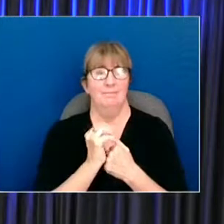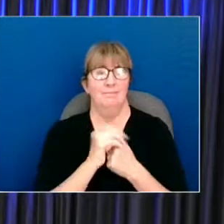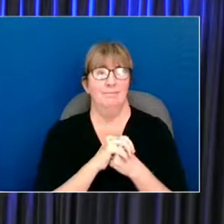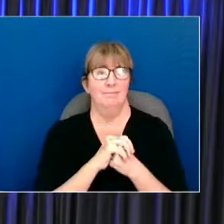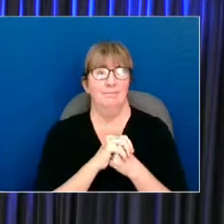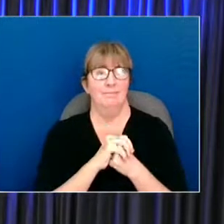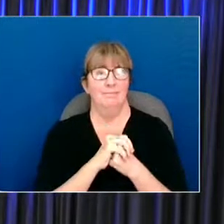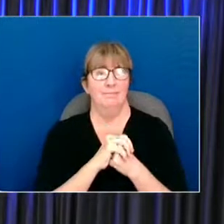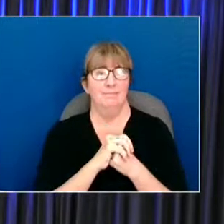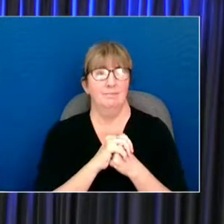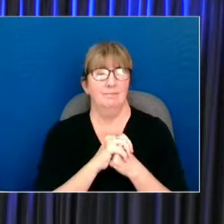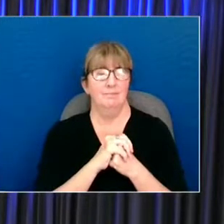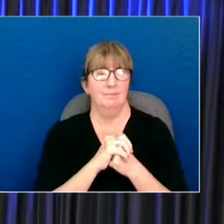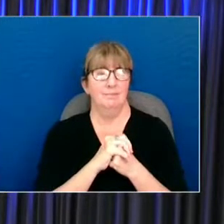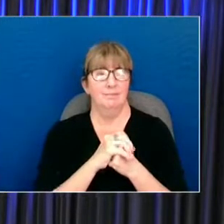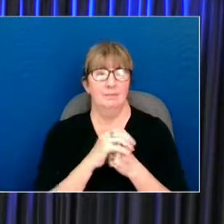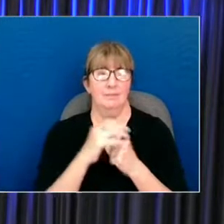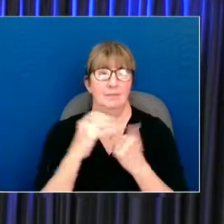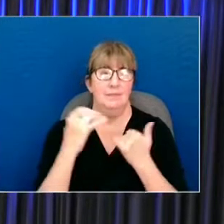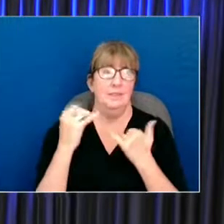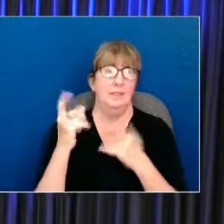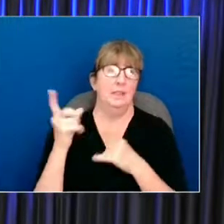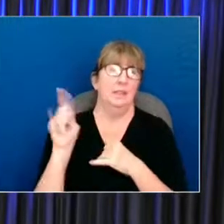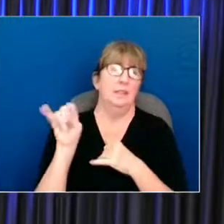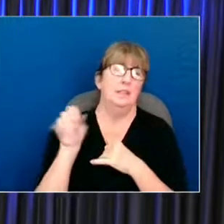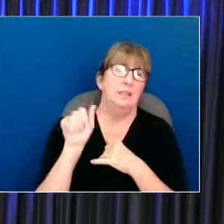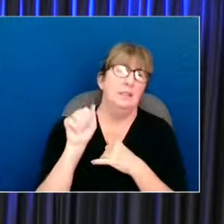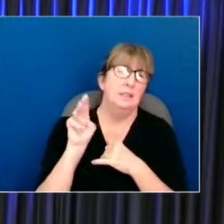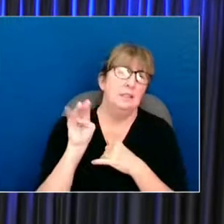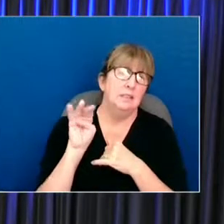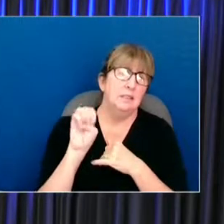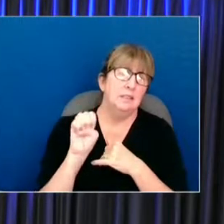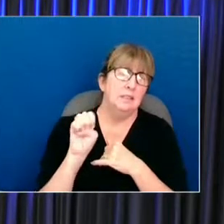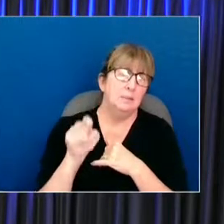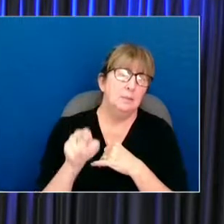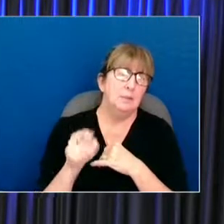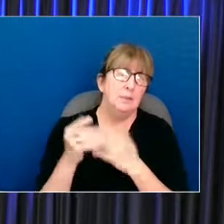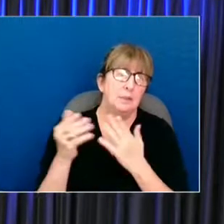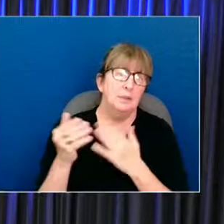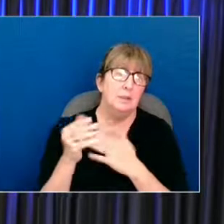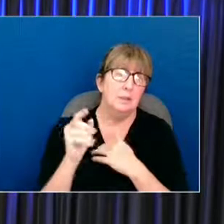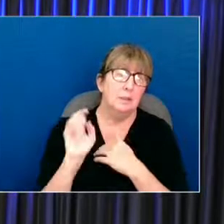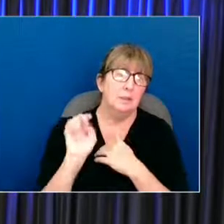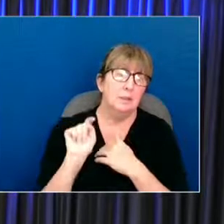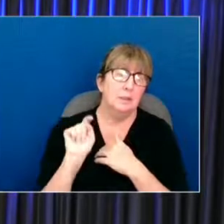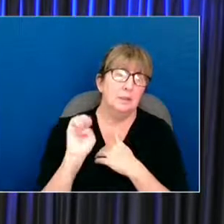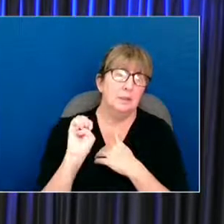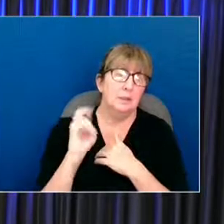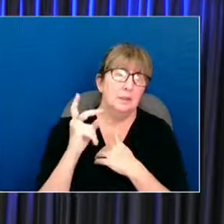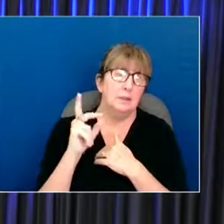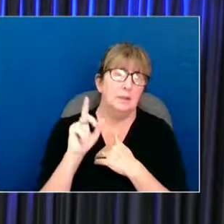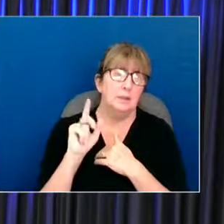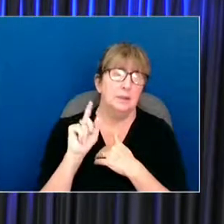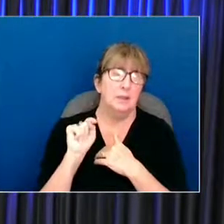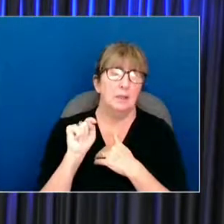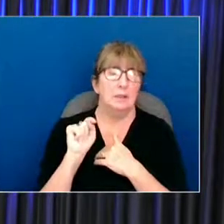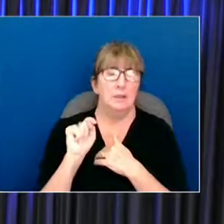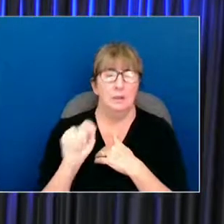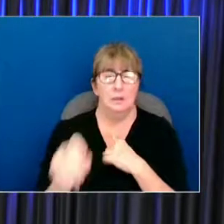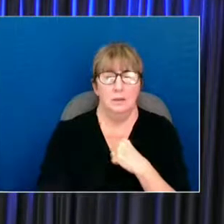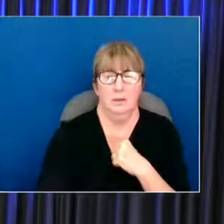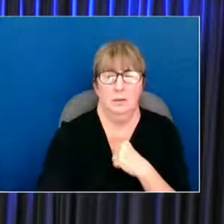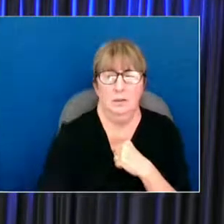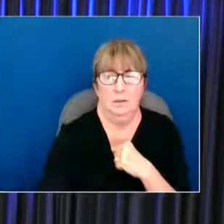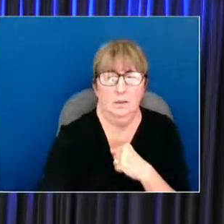I've got Jamie on text as we're going through this because she's also checking out the feed as she's working